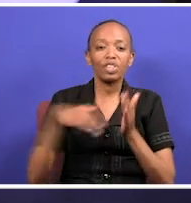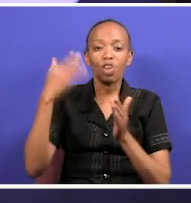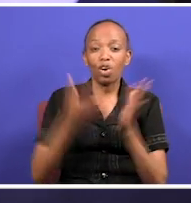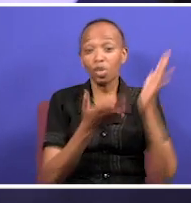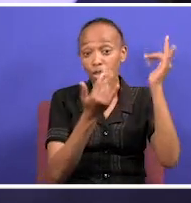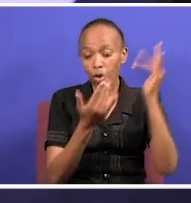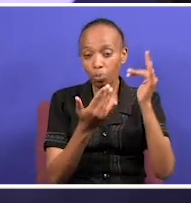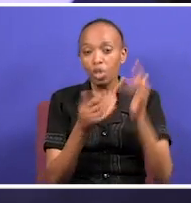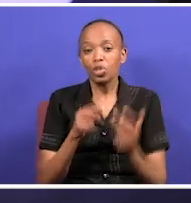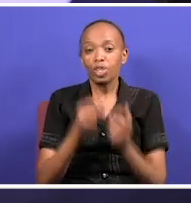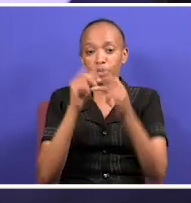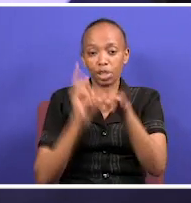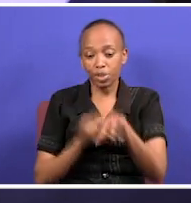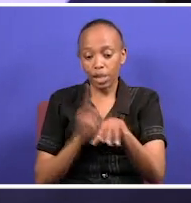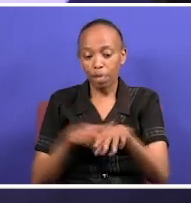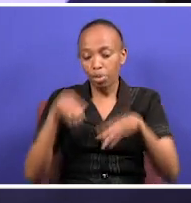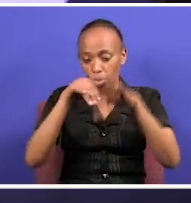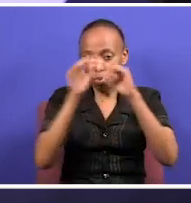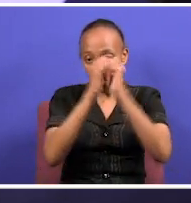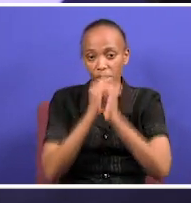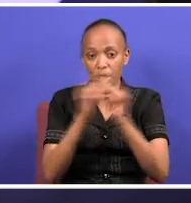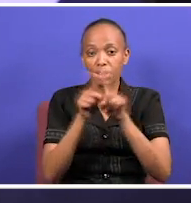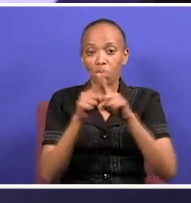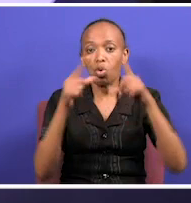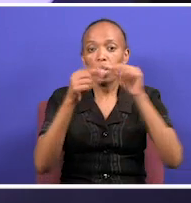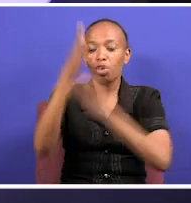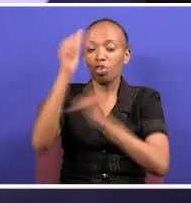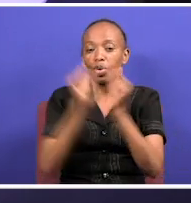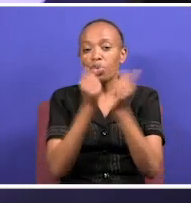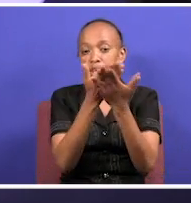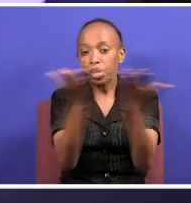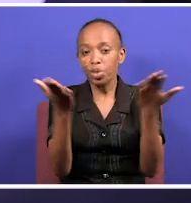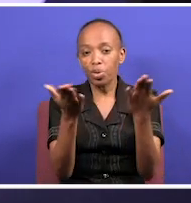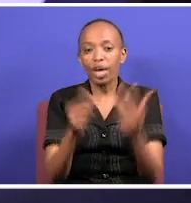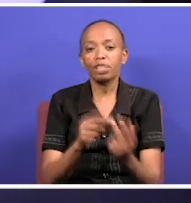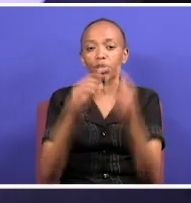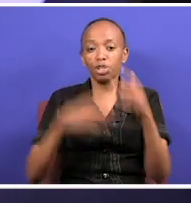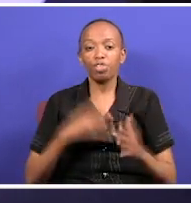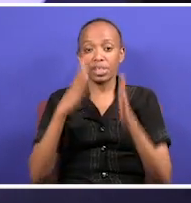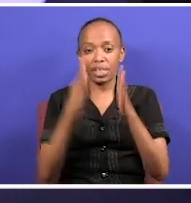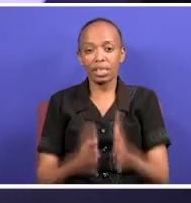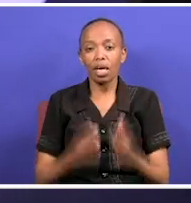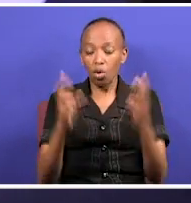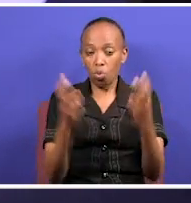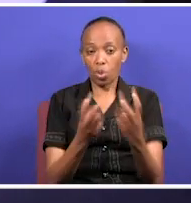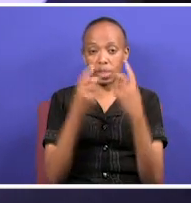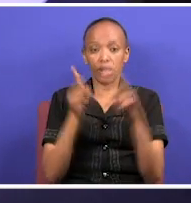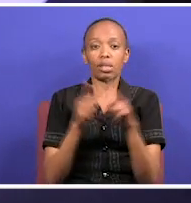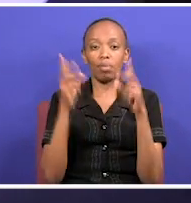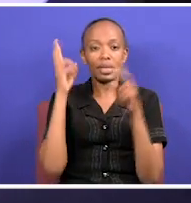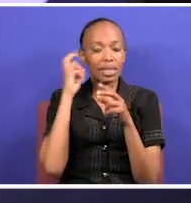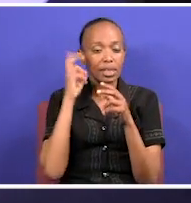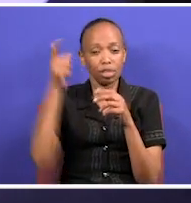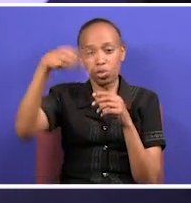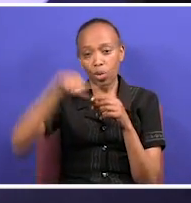look forward to a special time in worship and in the Word of God with you, our very special guests, watching and listening to